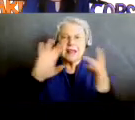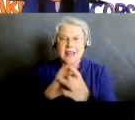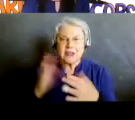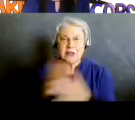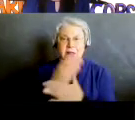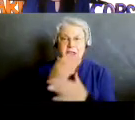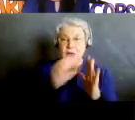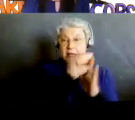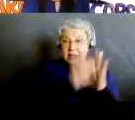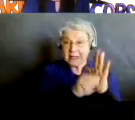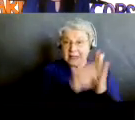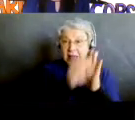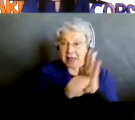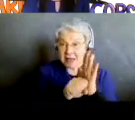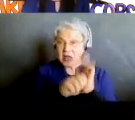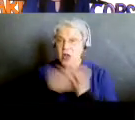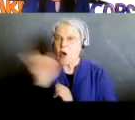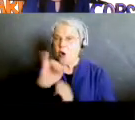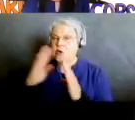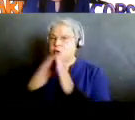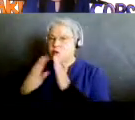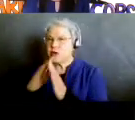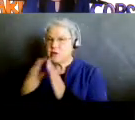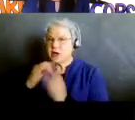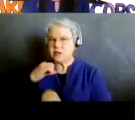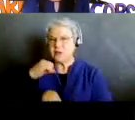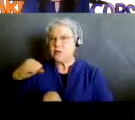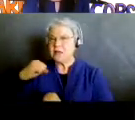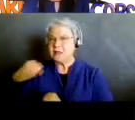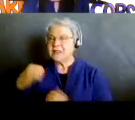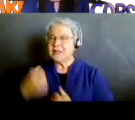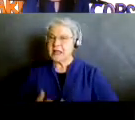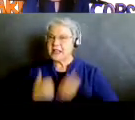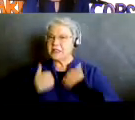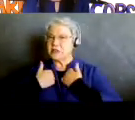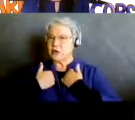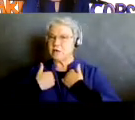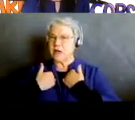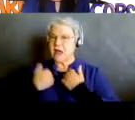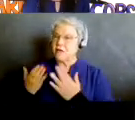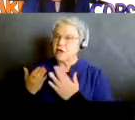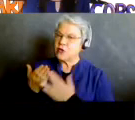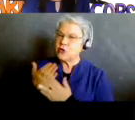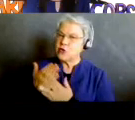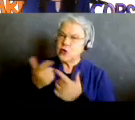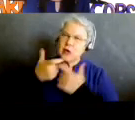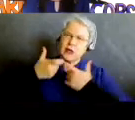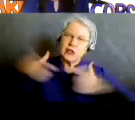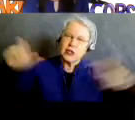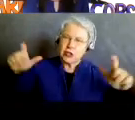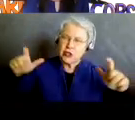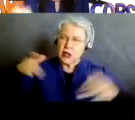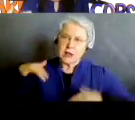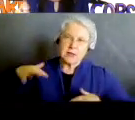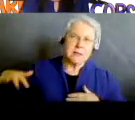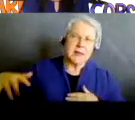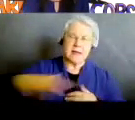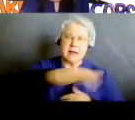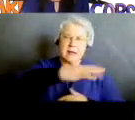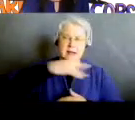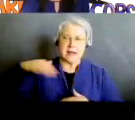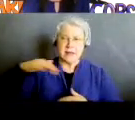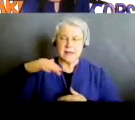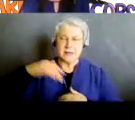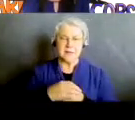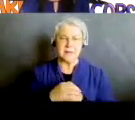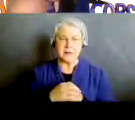states, but also among communities of resistance and survival across vast spaces. So I want to ask, and these are like